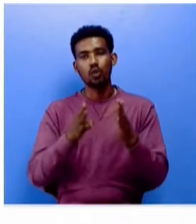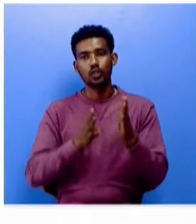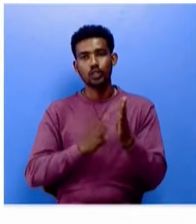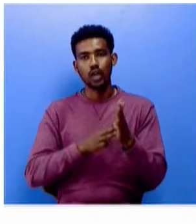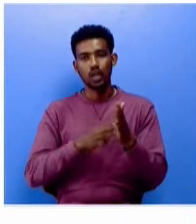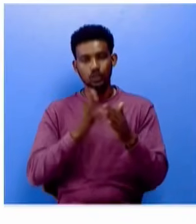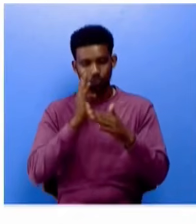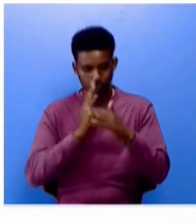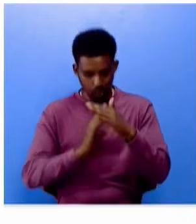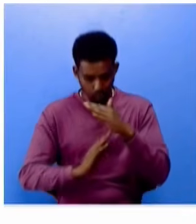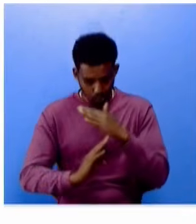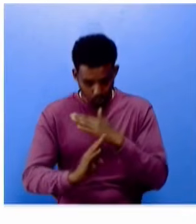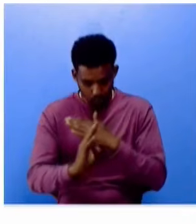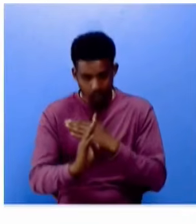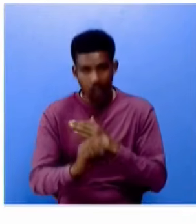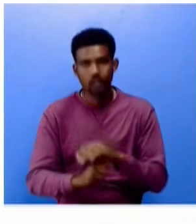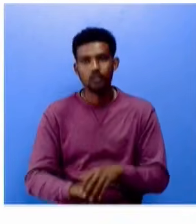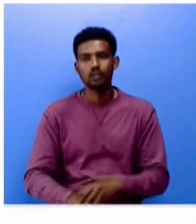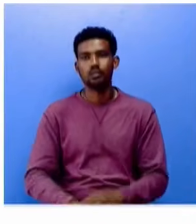Apologize.